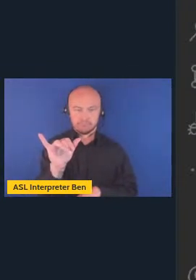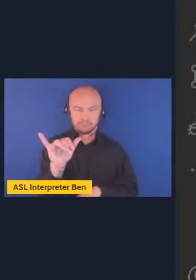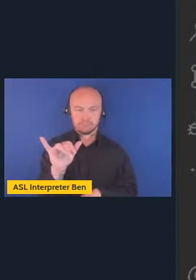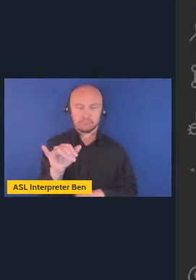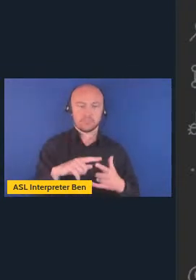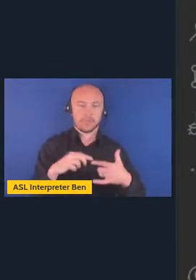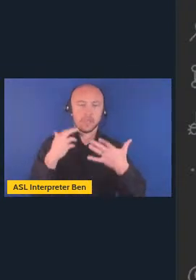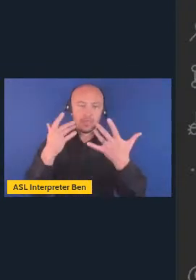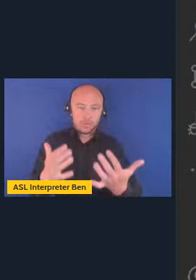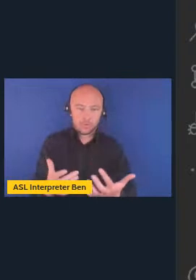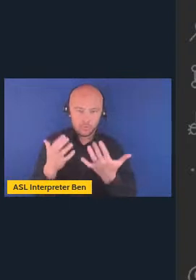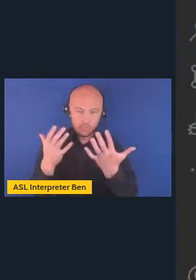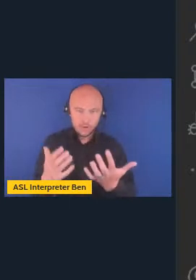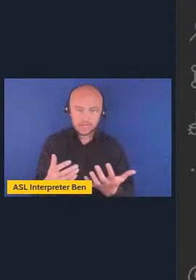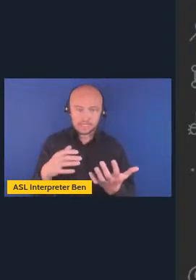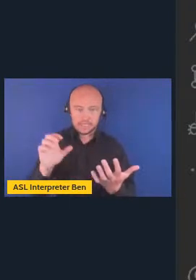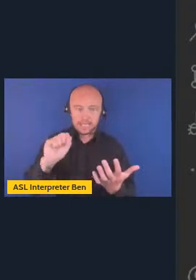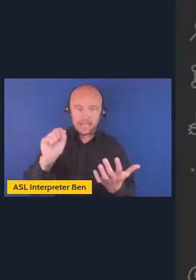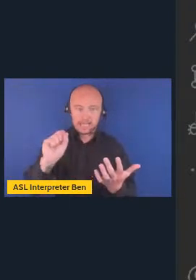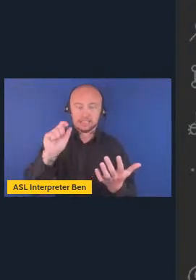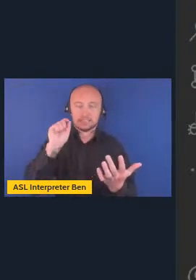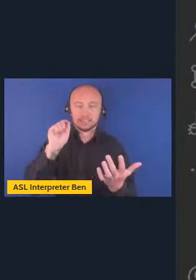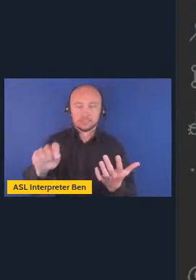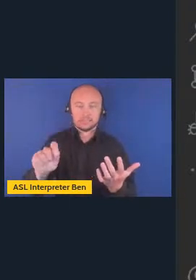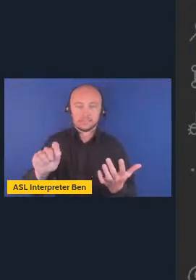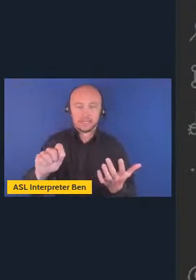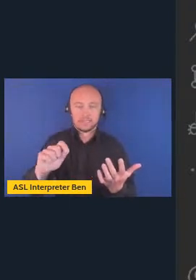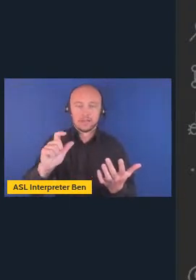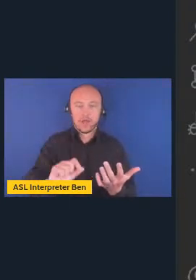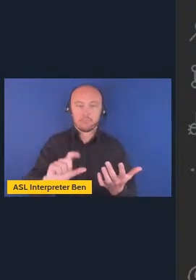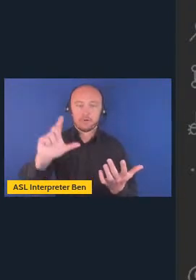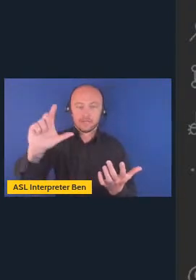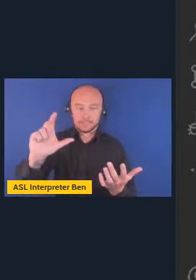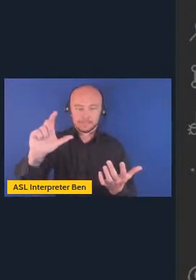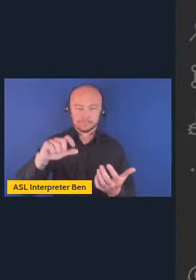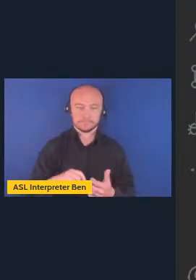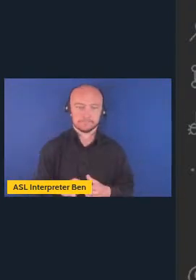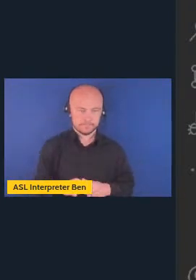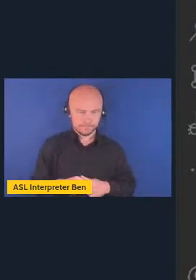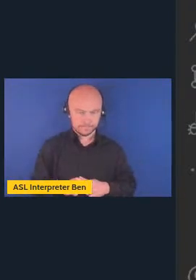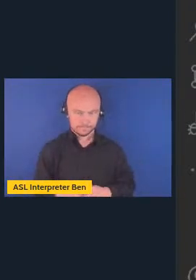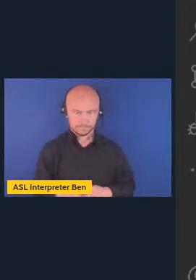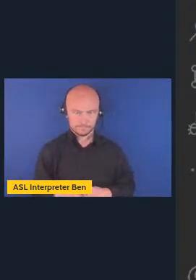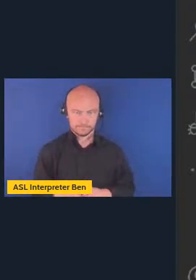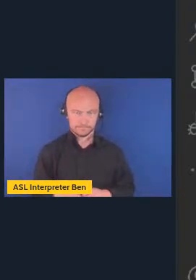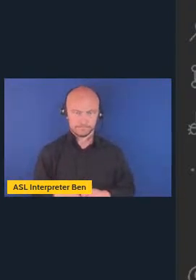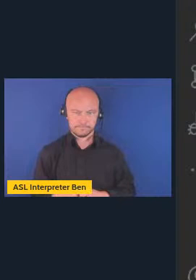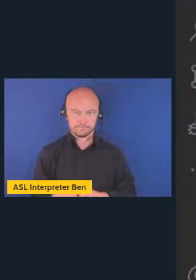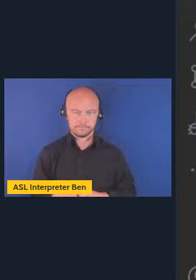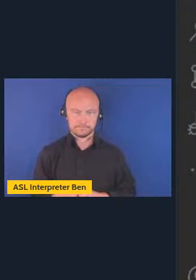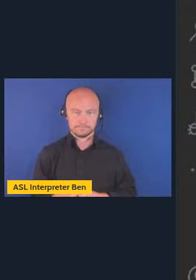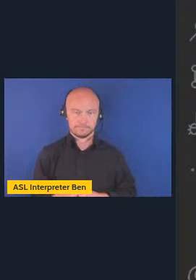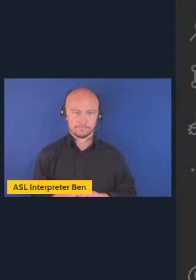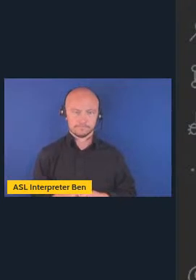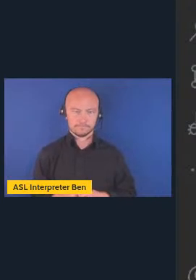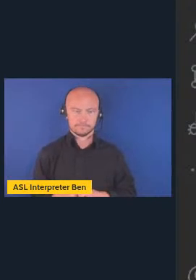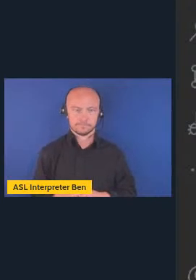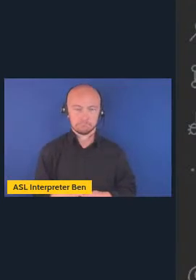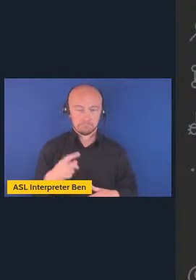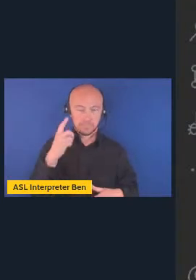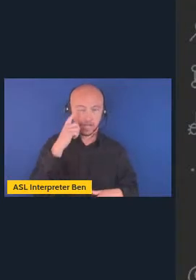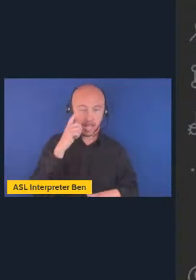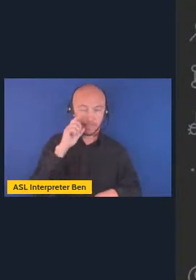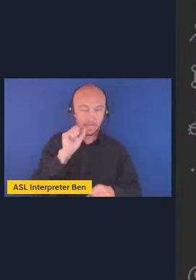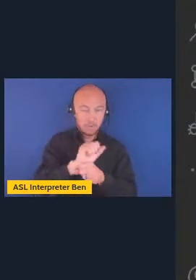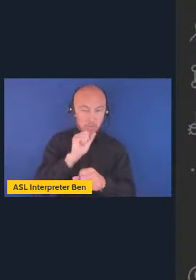Wait, and let's do s dot uppercase. I think my application should work right